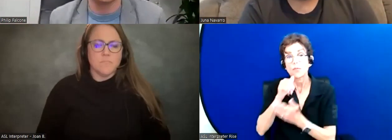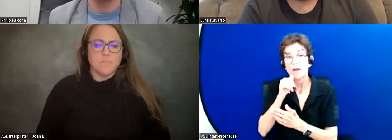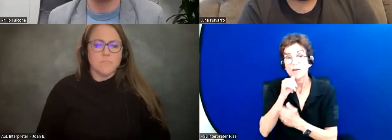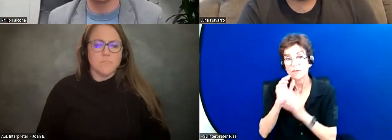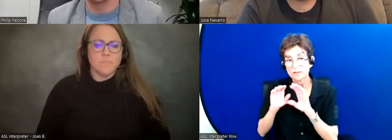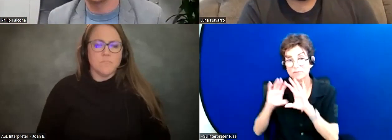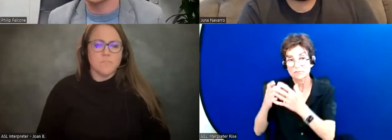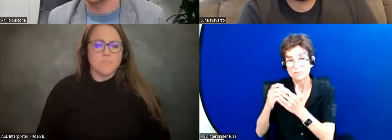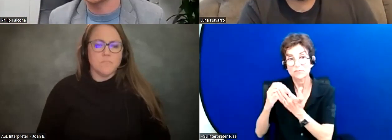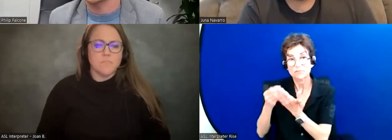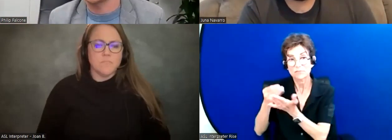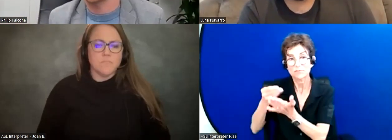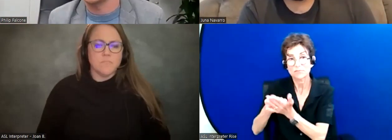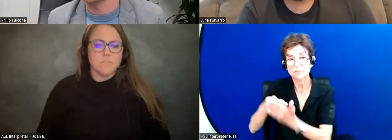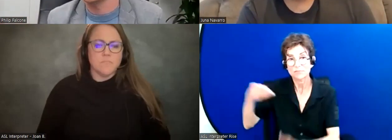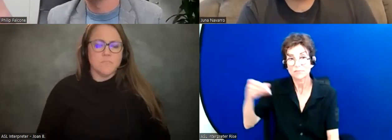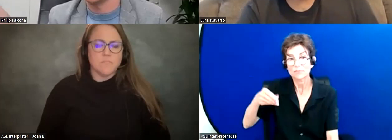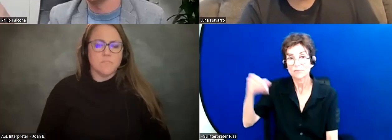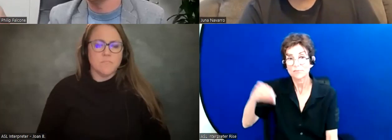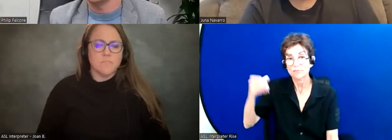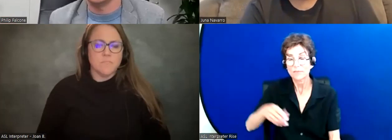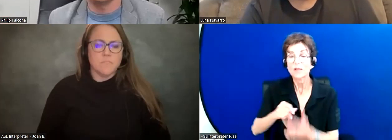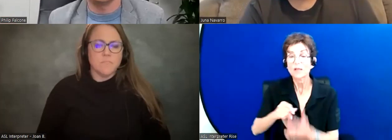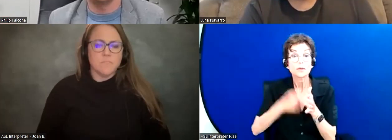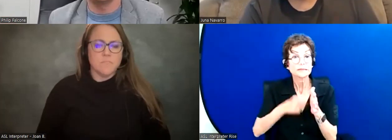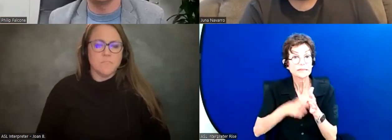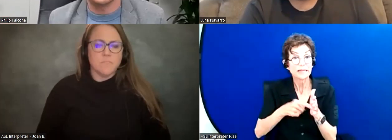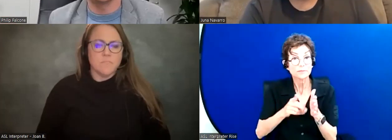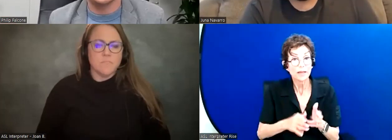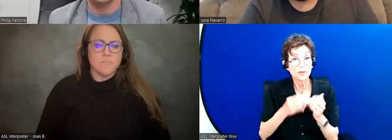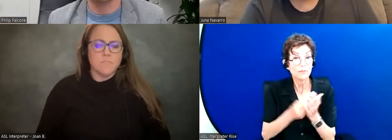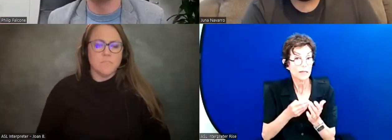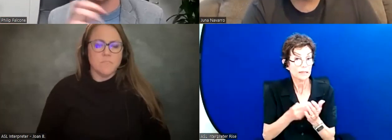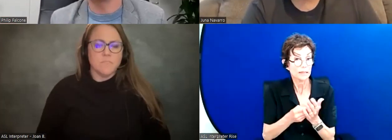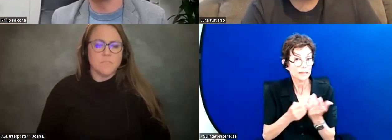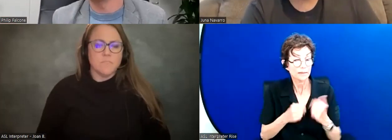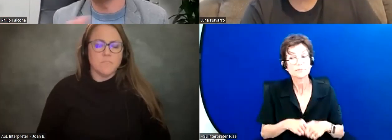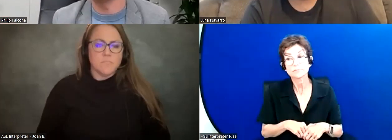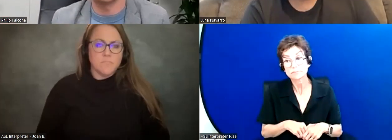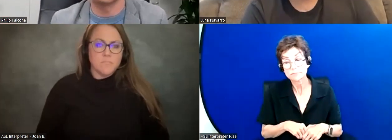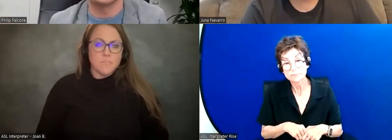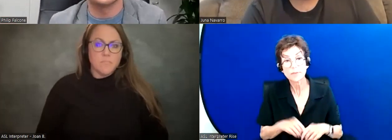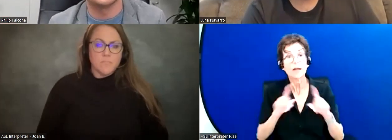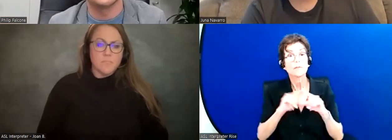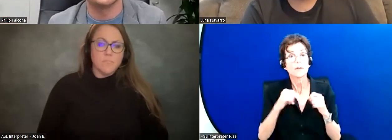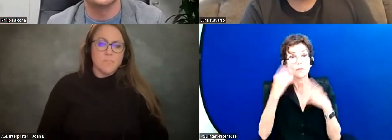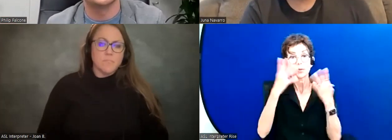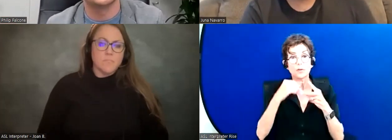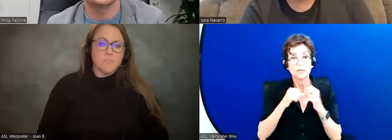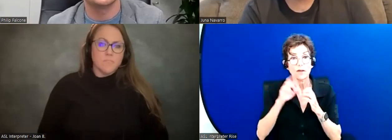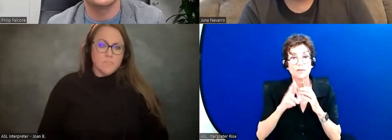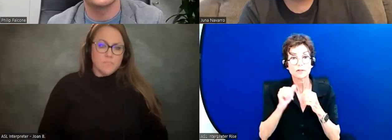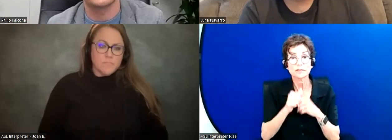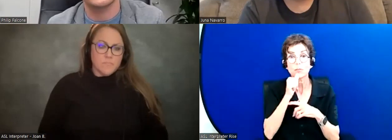money that government operates on is taxpayer dollars. So some for that, but Beautify Riverside is all privately funded.